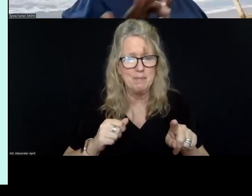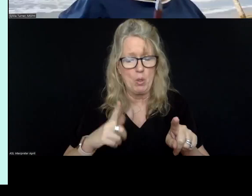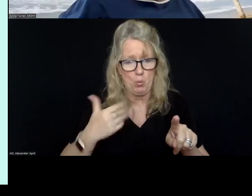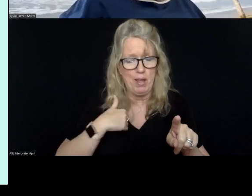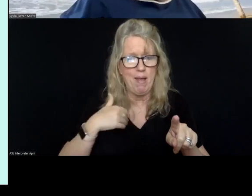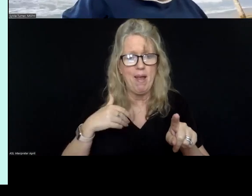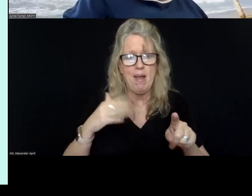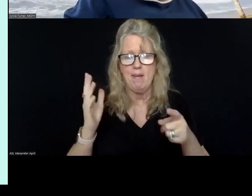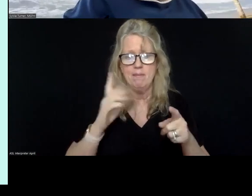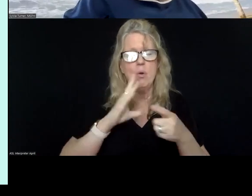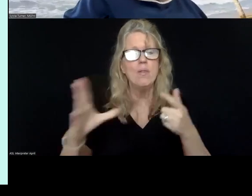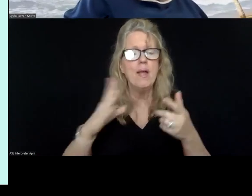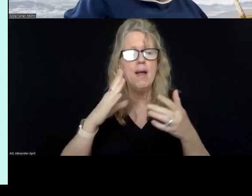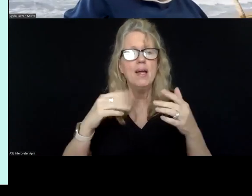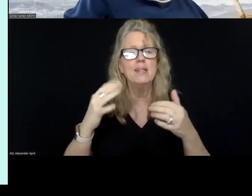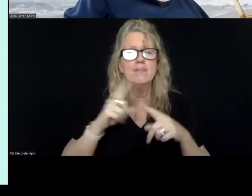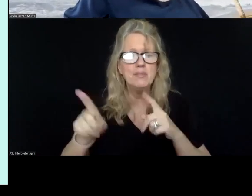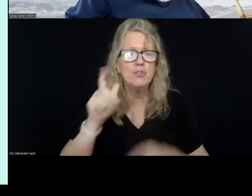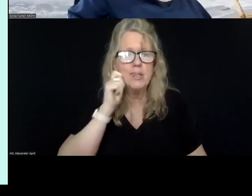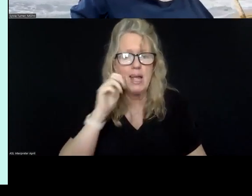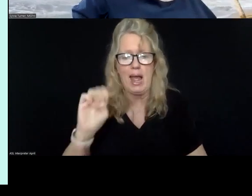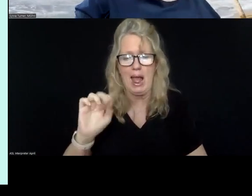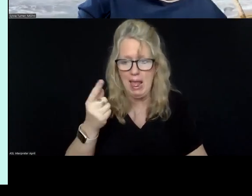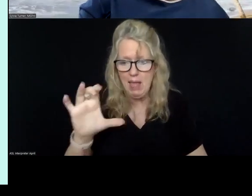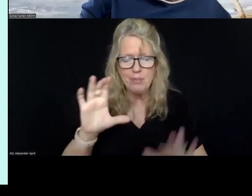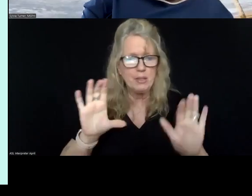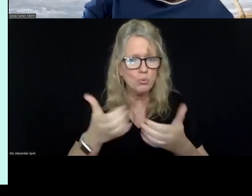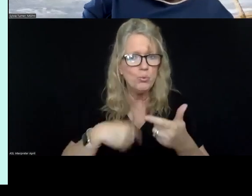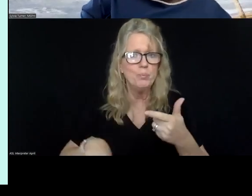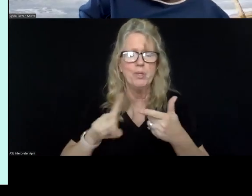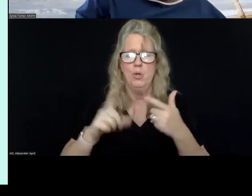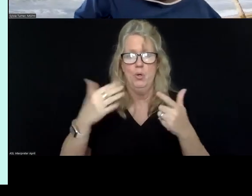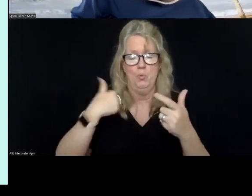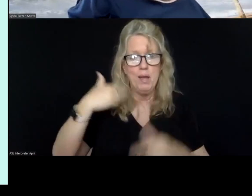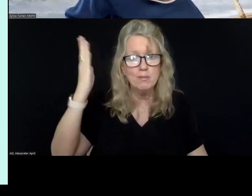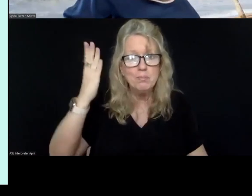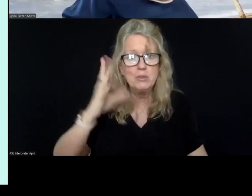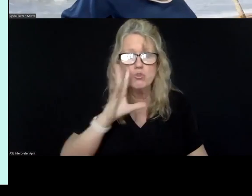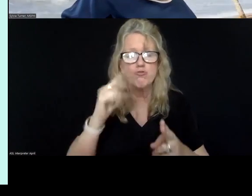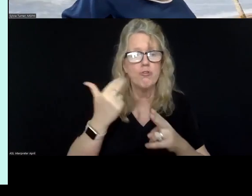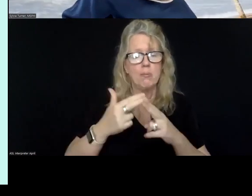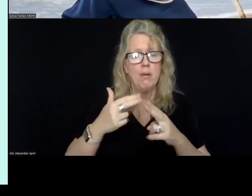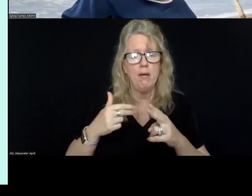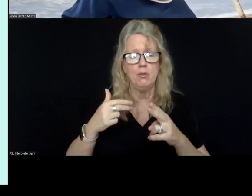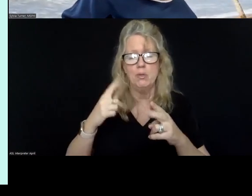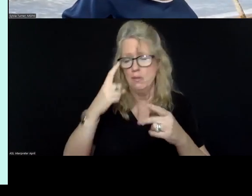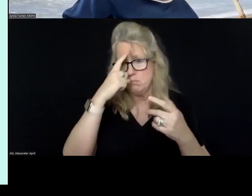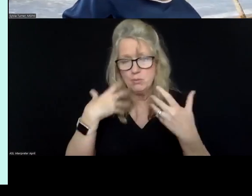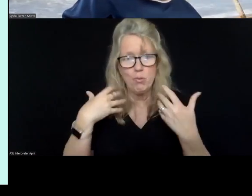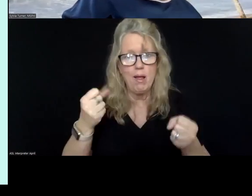a cross-section of ethnic groups. We had speakers that talked about mental